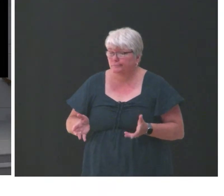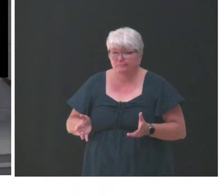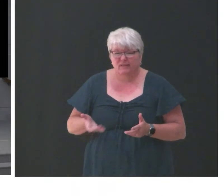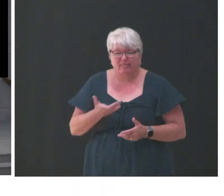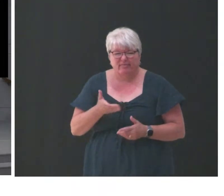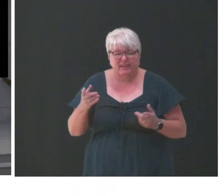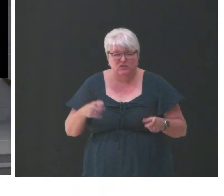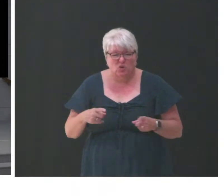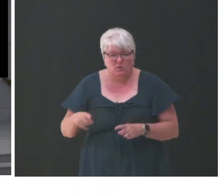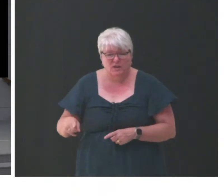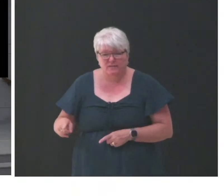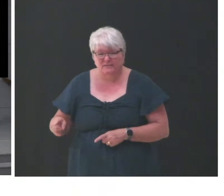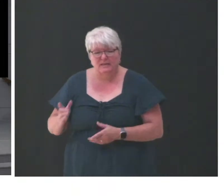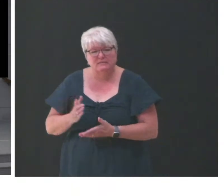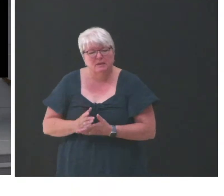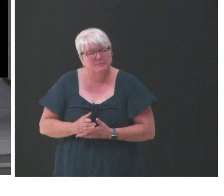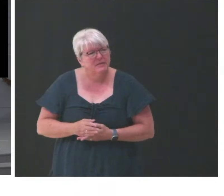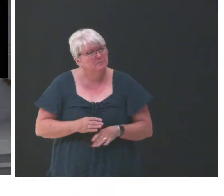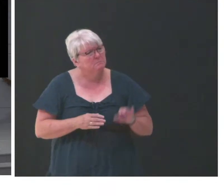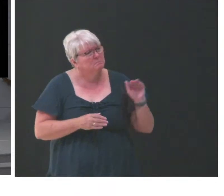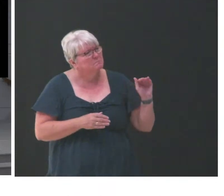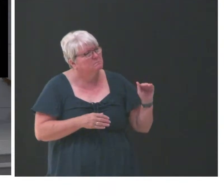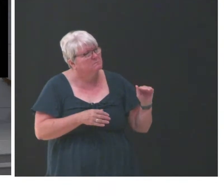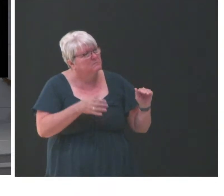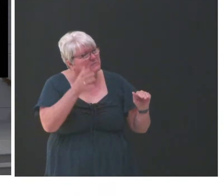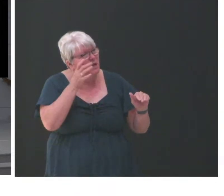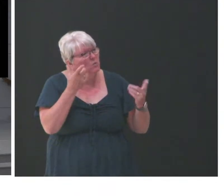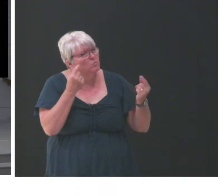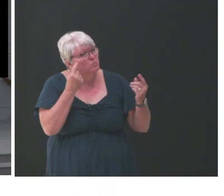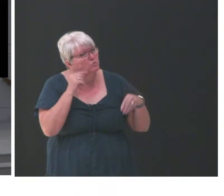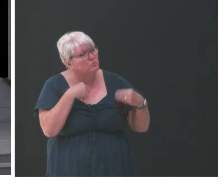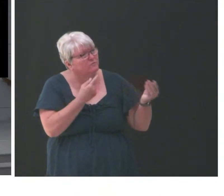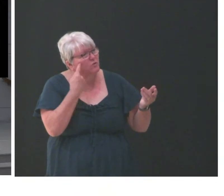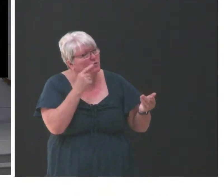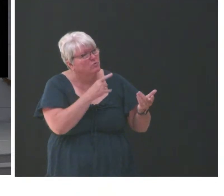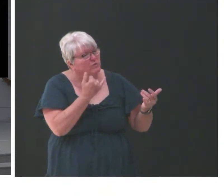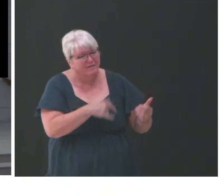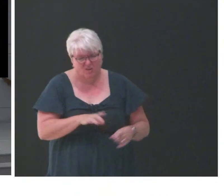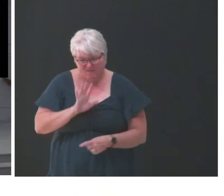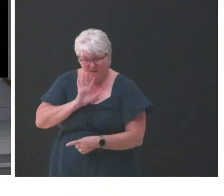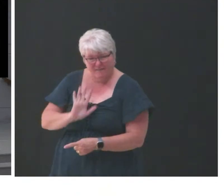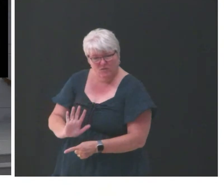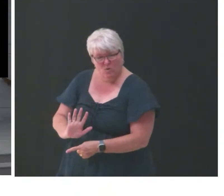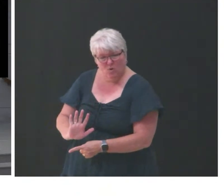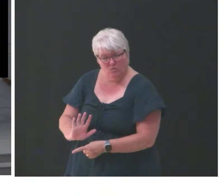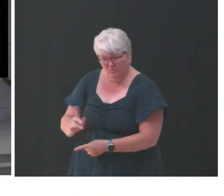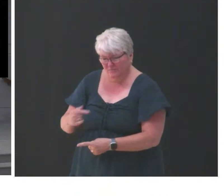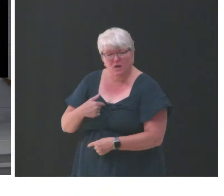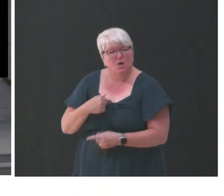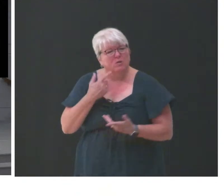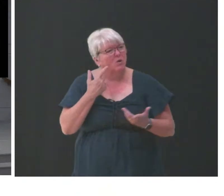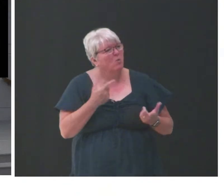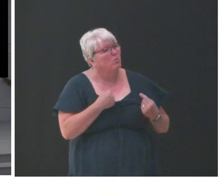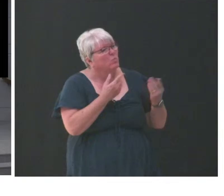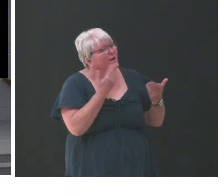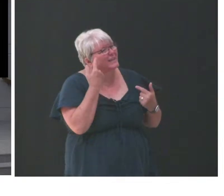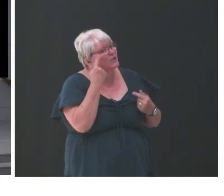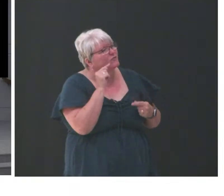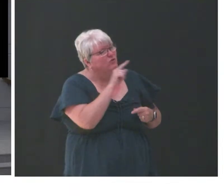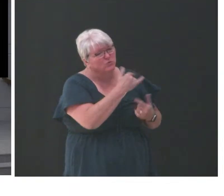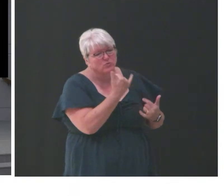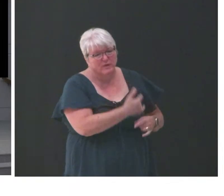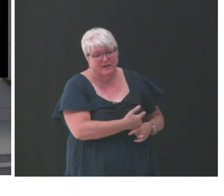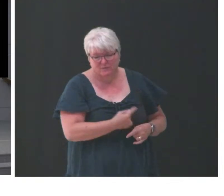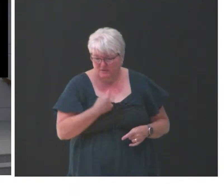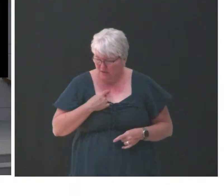things are going, and they just stop and say, Papa, what can I do for you today? 5 years old, kid coming up, what can I do for you? And you